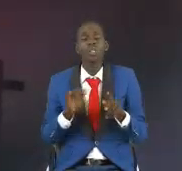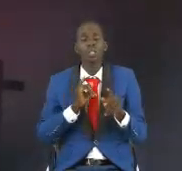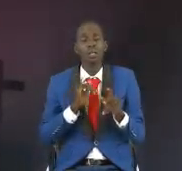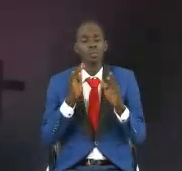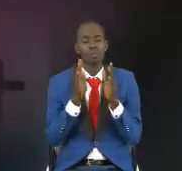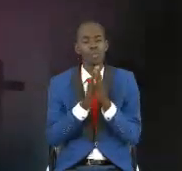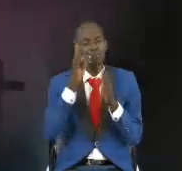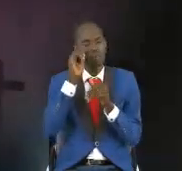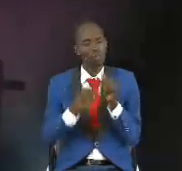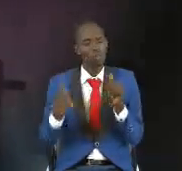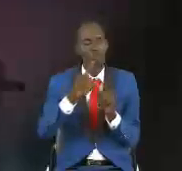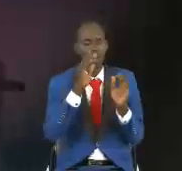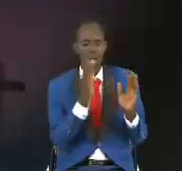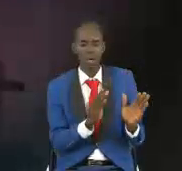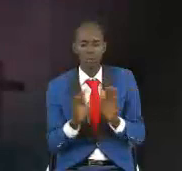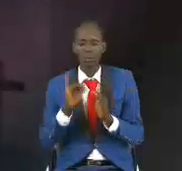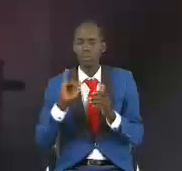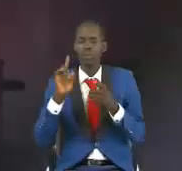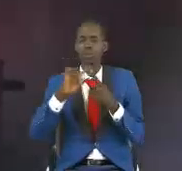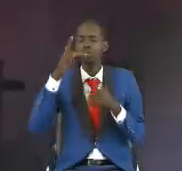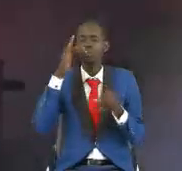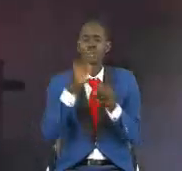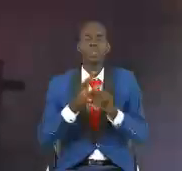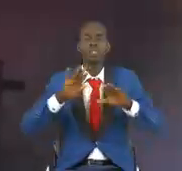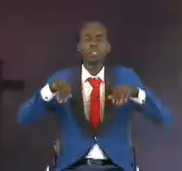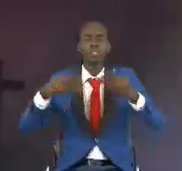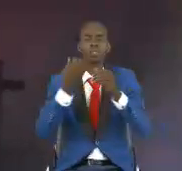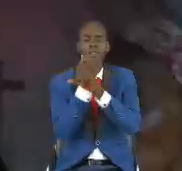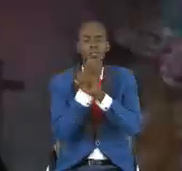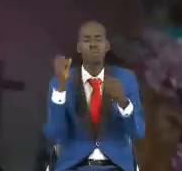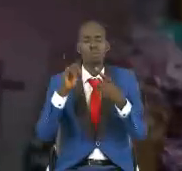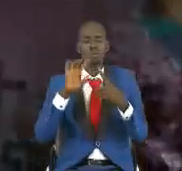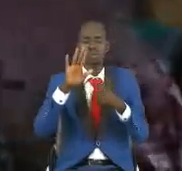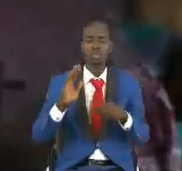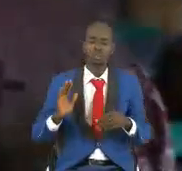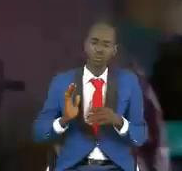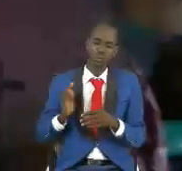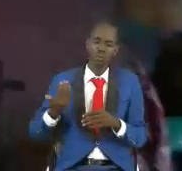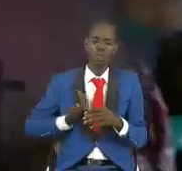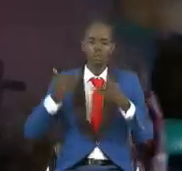grant them redemption for their souls now, in Jesus' name.